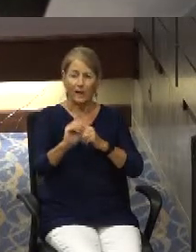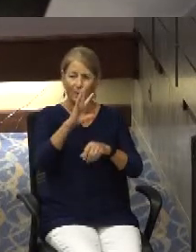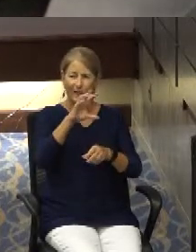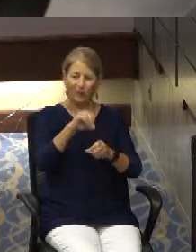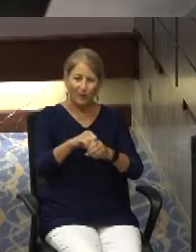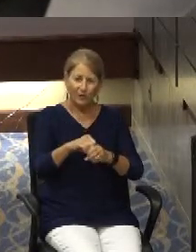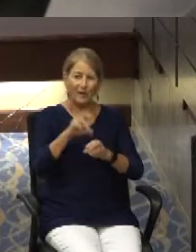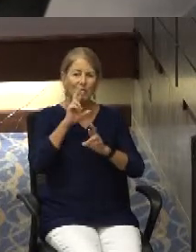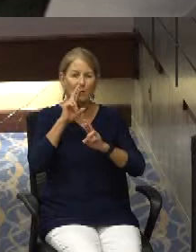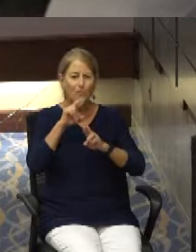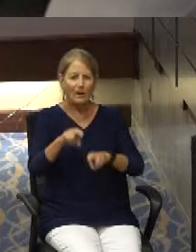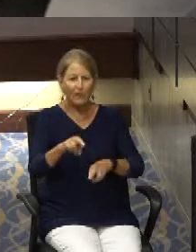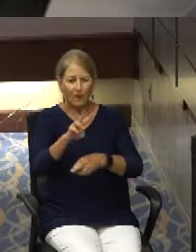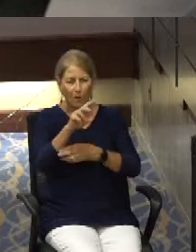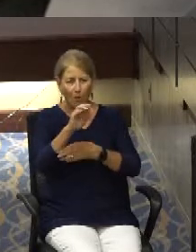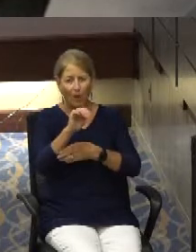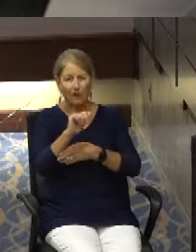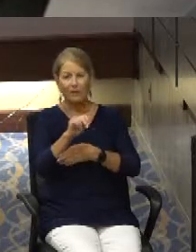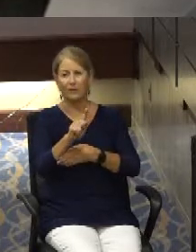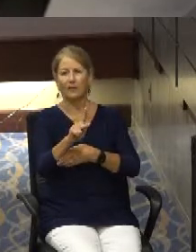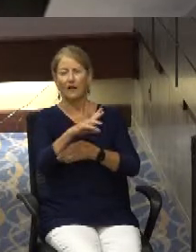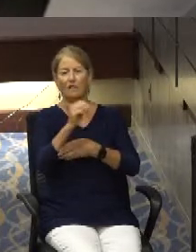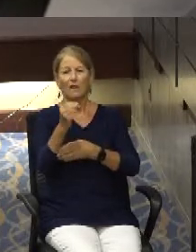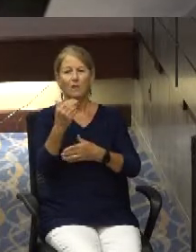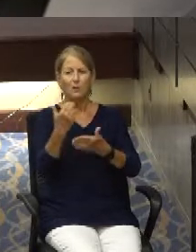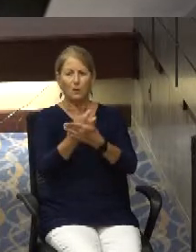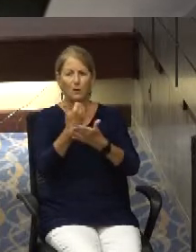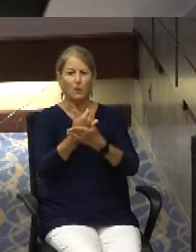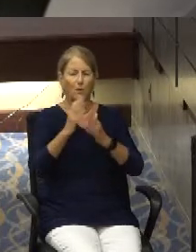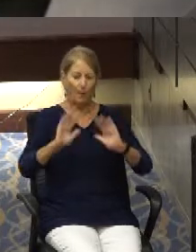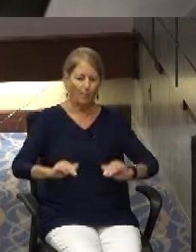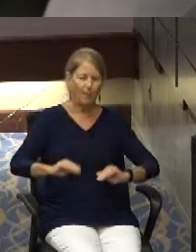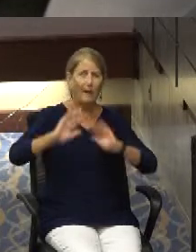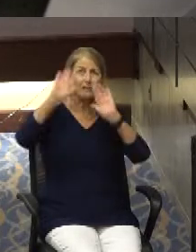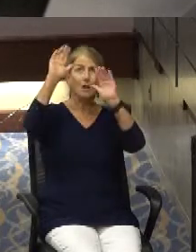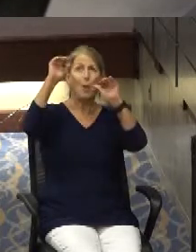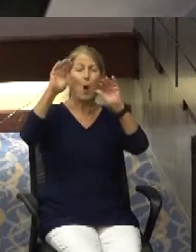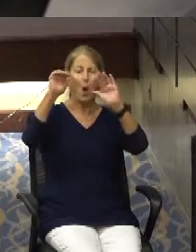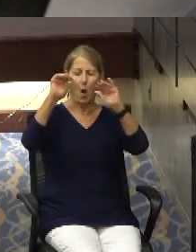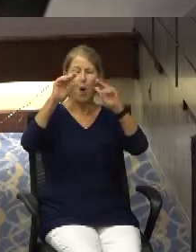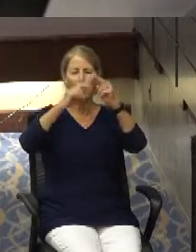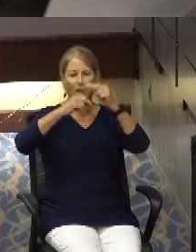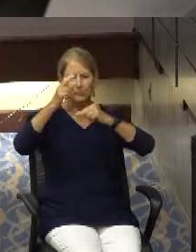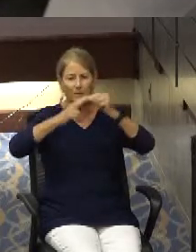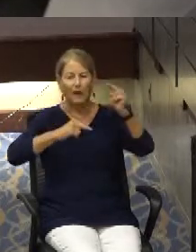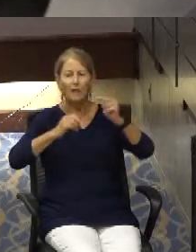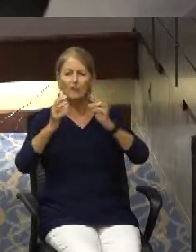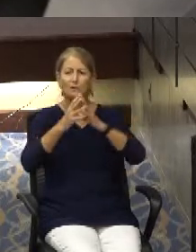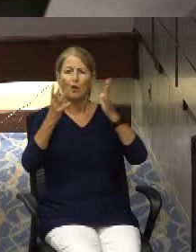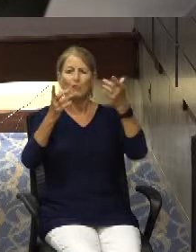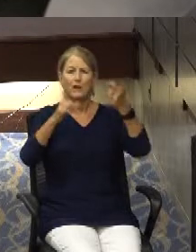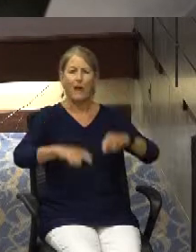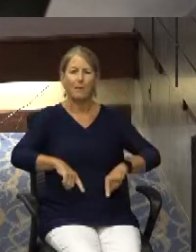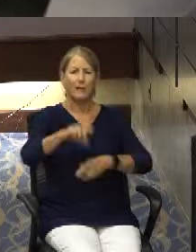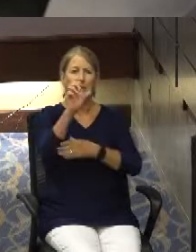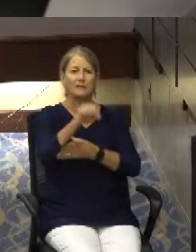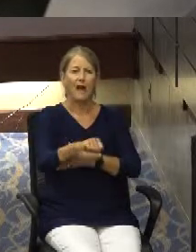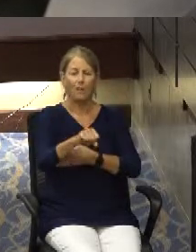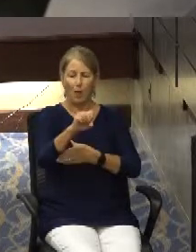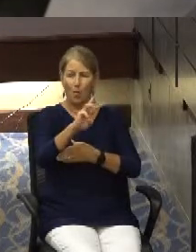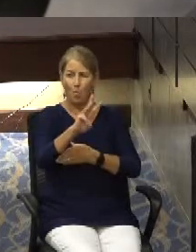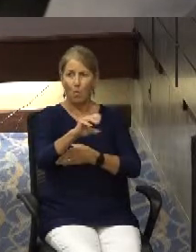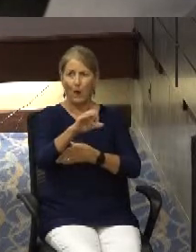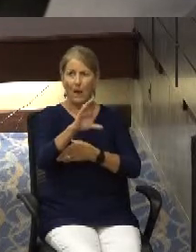new basketball arena. So there's so much going on in South Waco right now, and I'm thrilled about